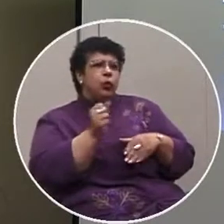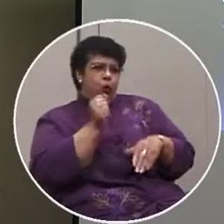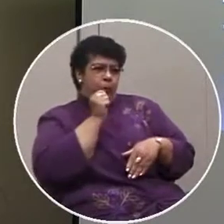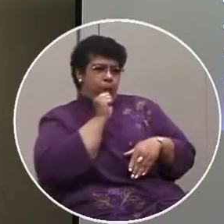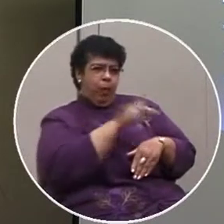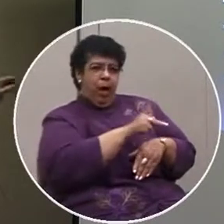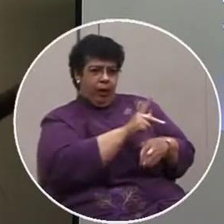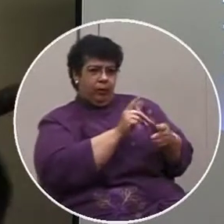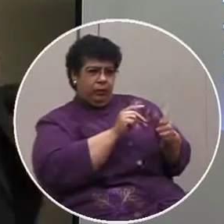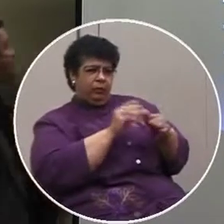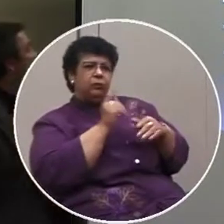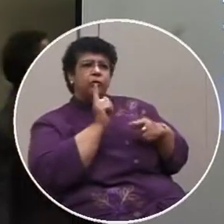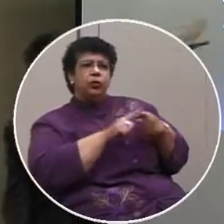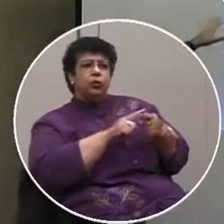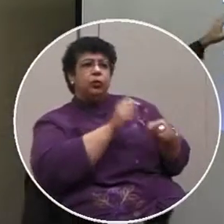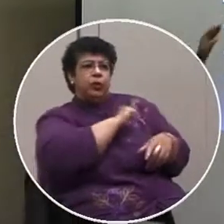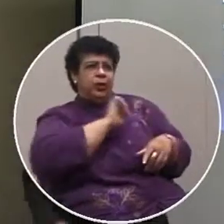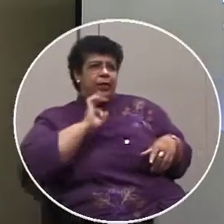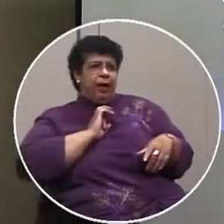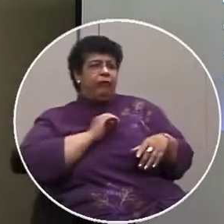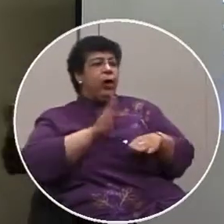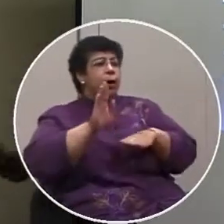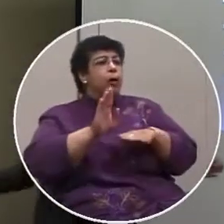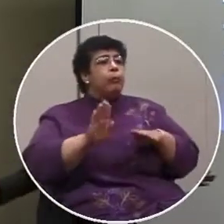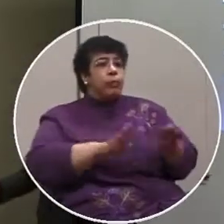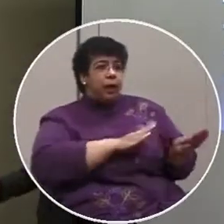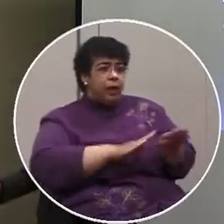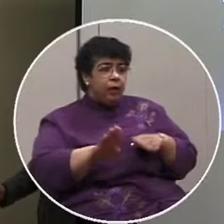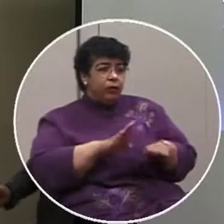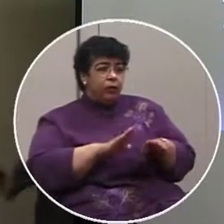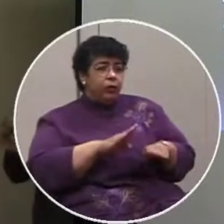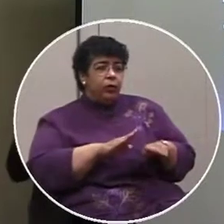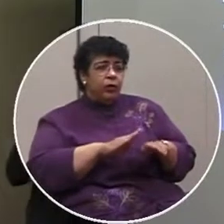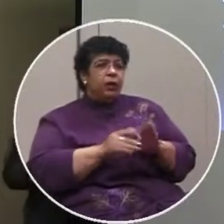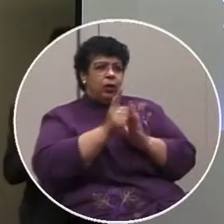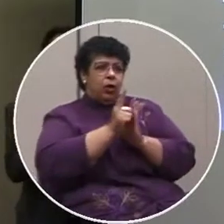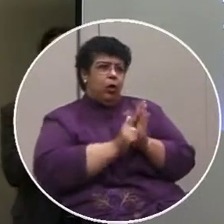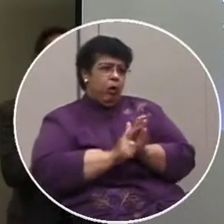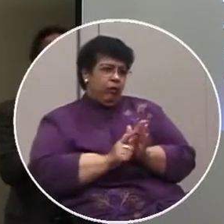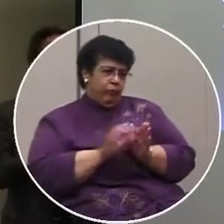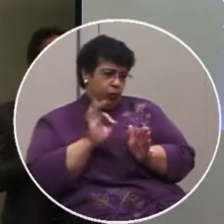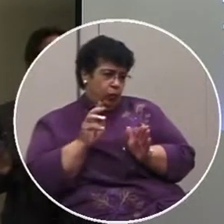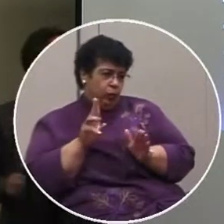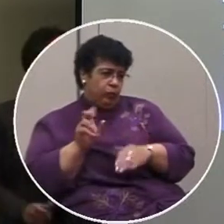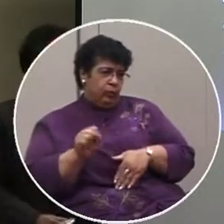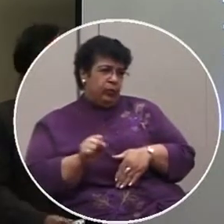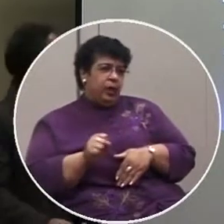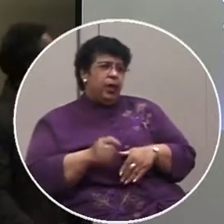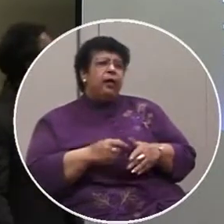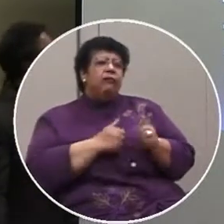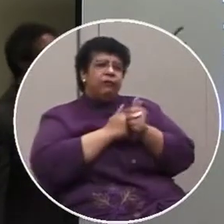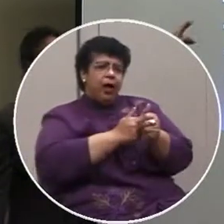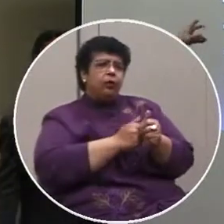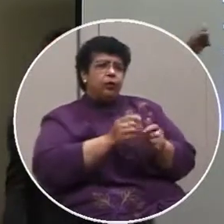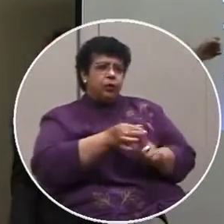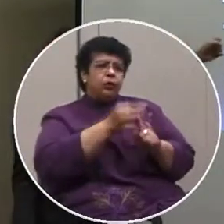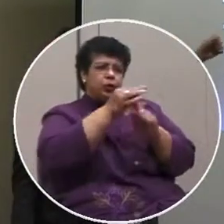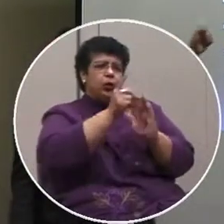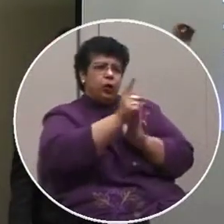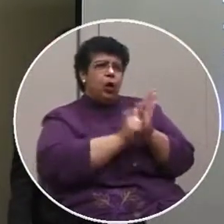this. Behavior is lawful. It is not completely random. It actually follows certain laws. We know that.